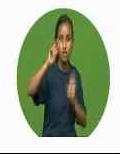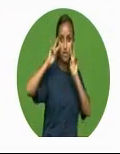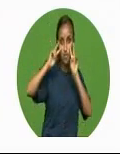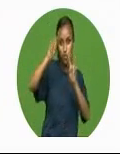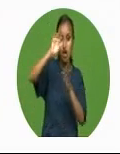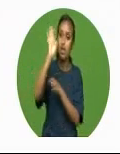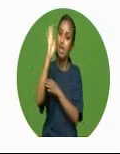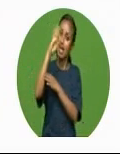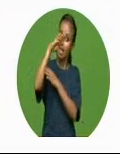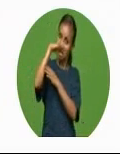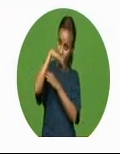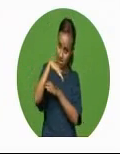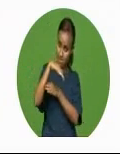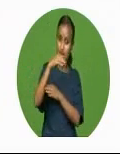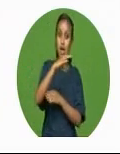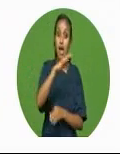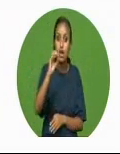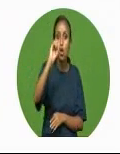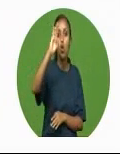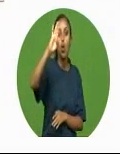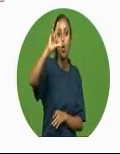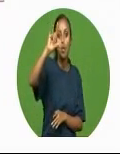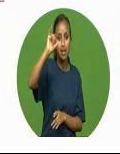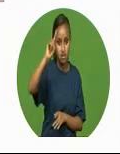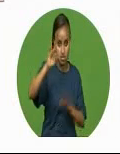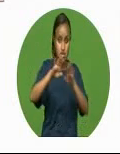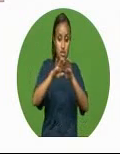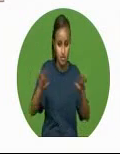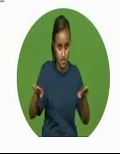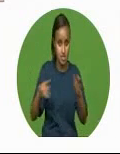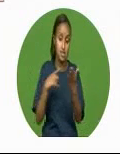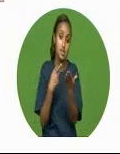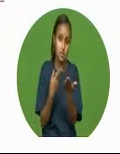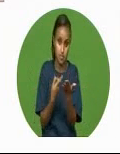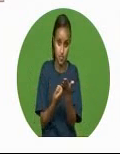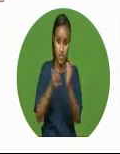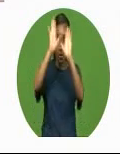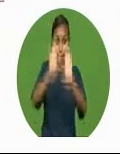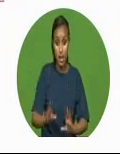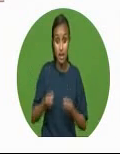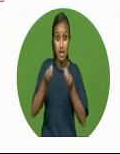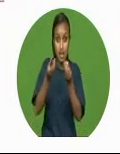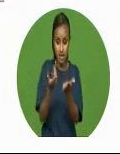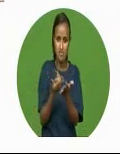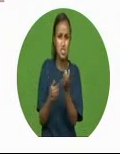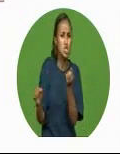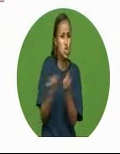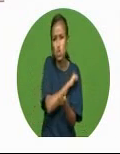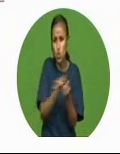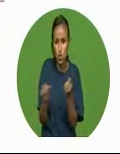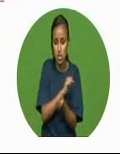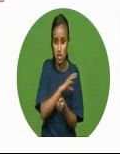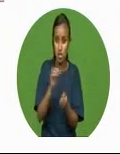orthographic views of an inclined and oblique surface on the principal projection plane give